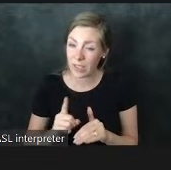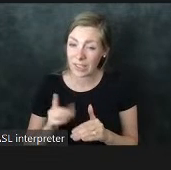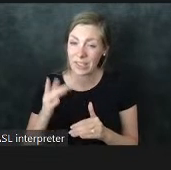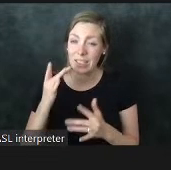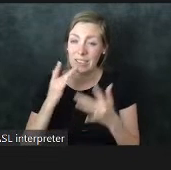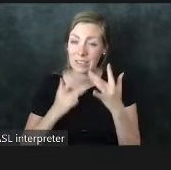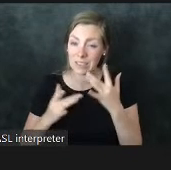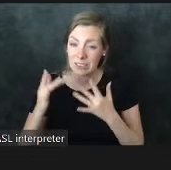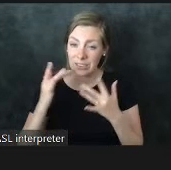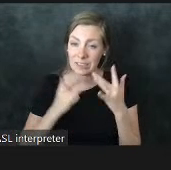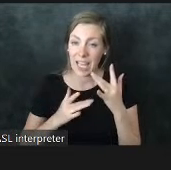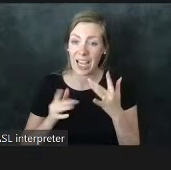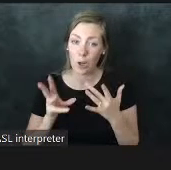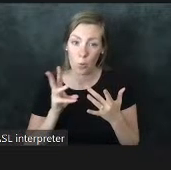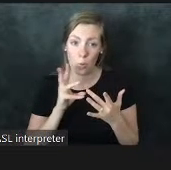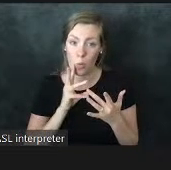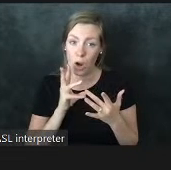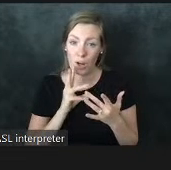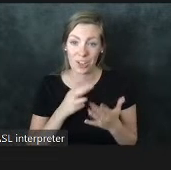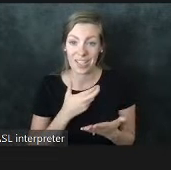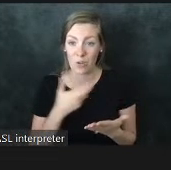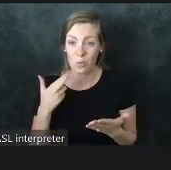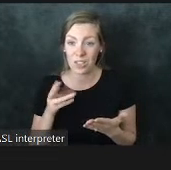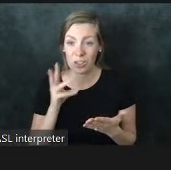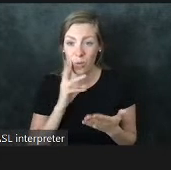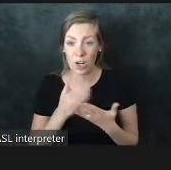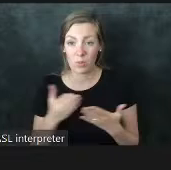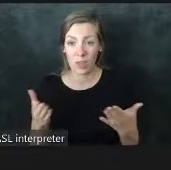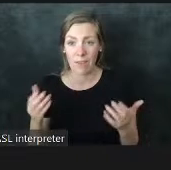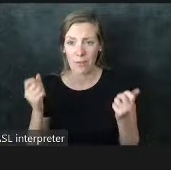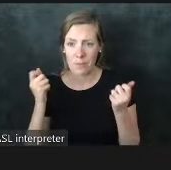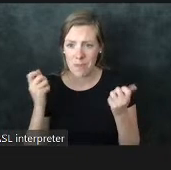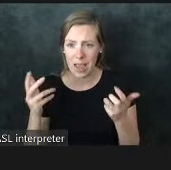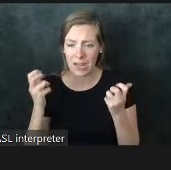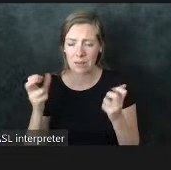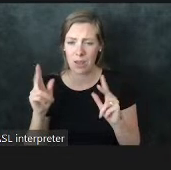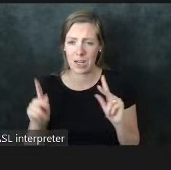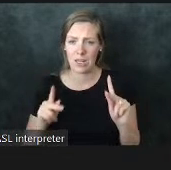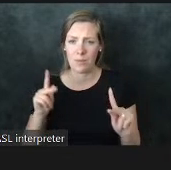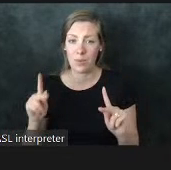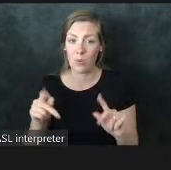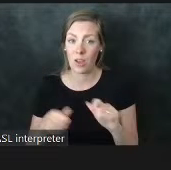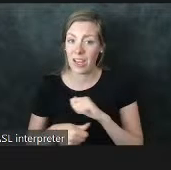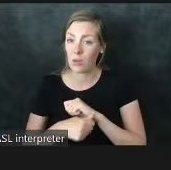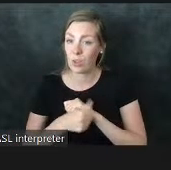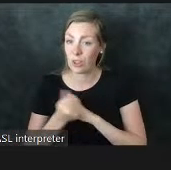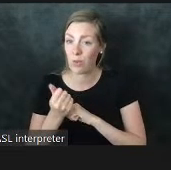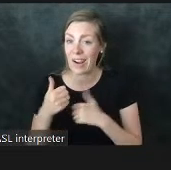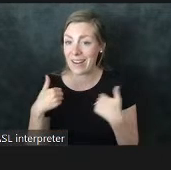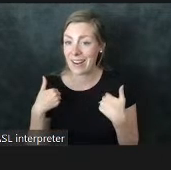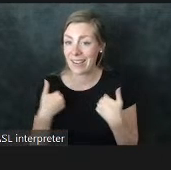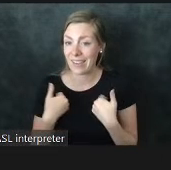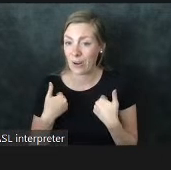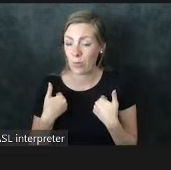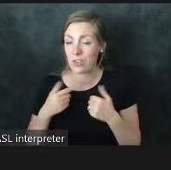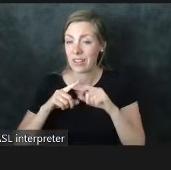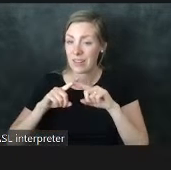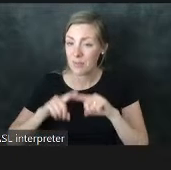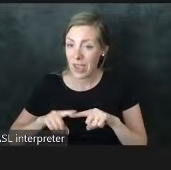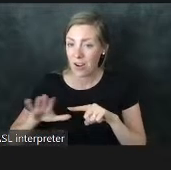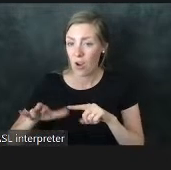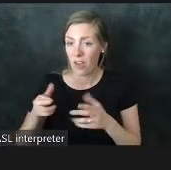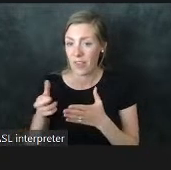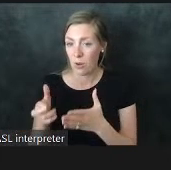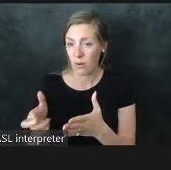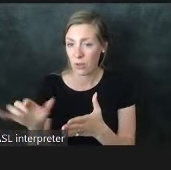the reservoirs, risking water supply for hundreds of thousands of people and the threatened and endangered agua species that depend on the Russian River.